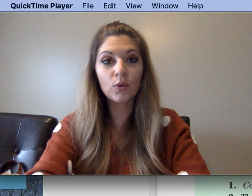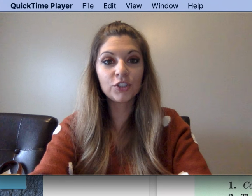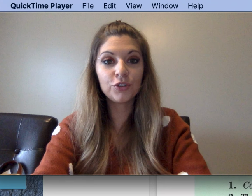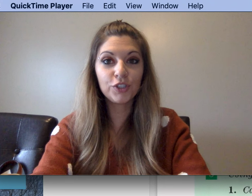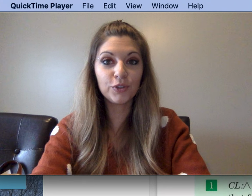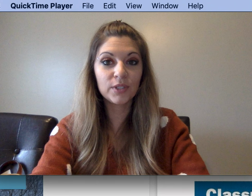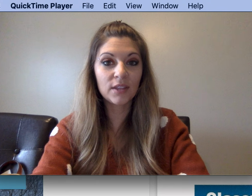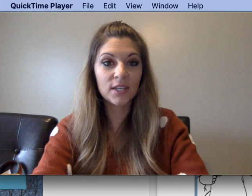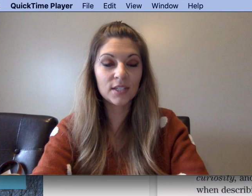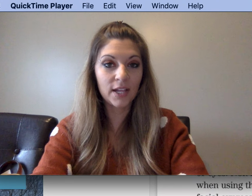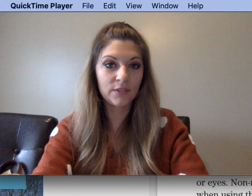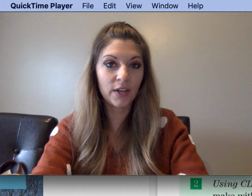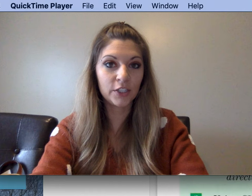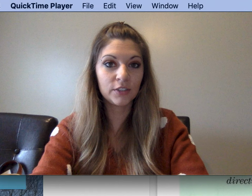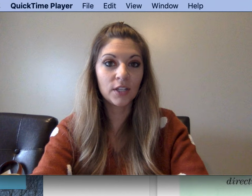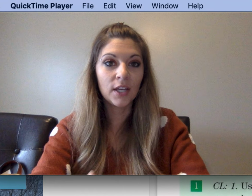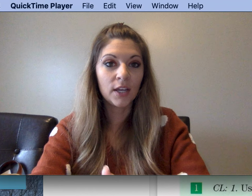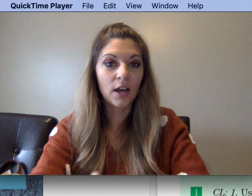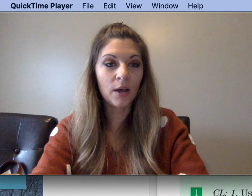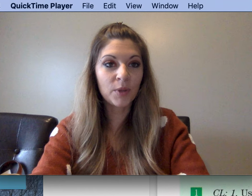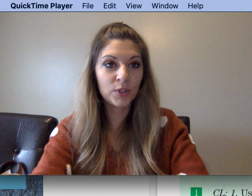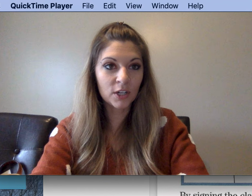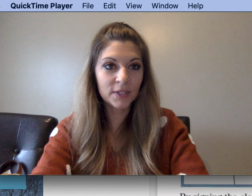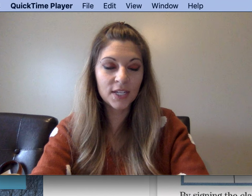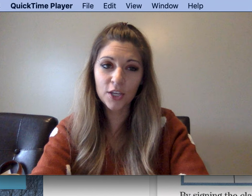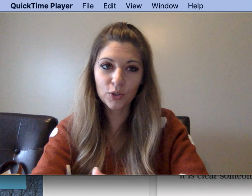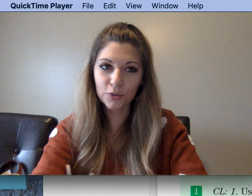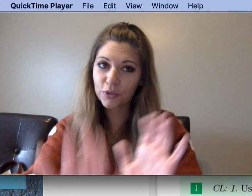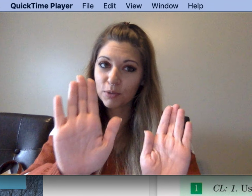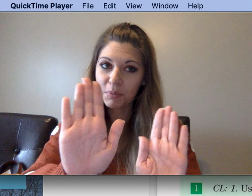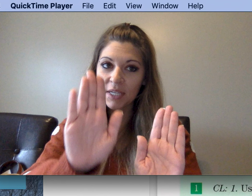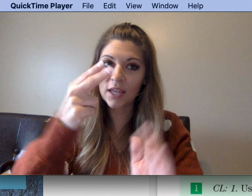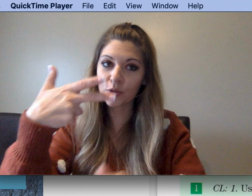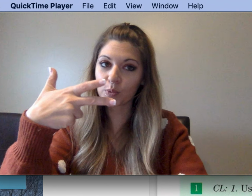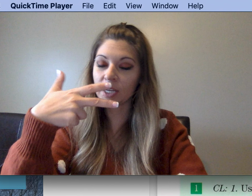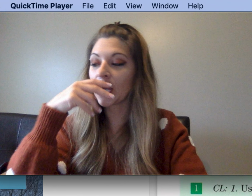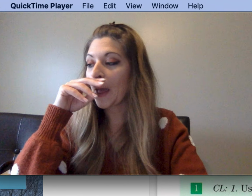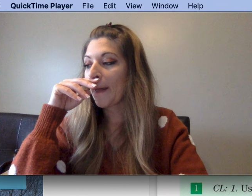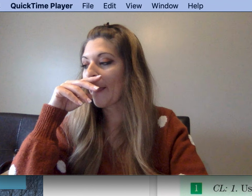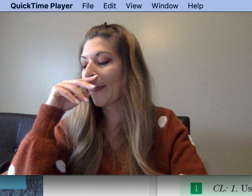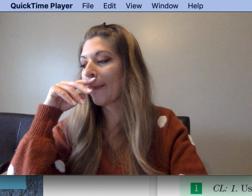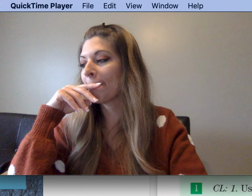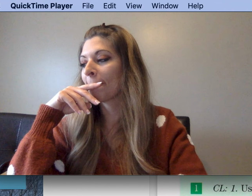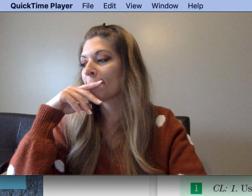But I want you to use these classifiers that we talked about today. You could also use be and 3